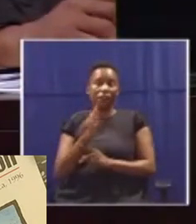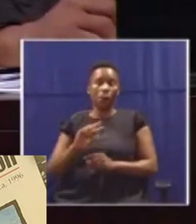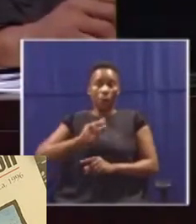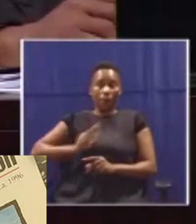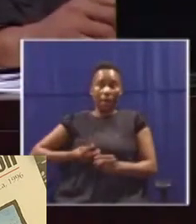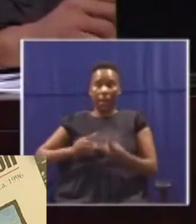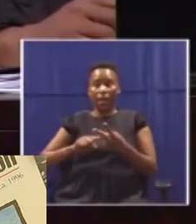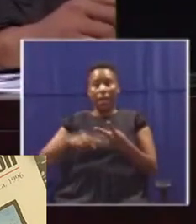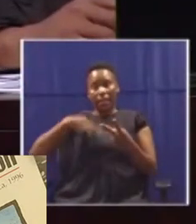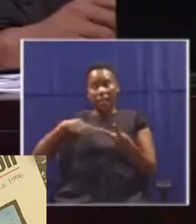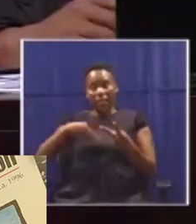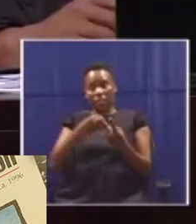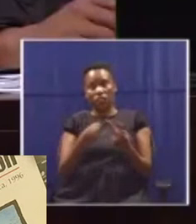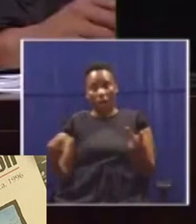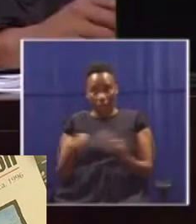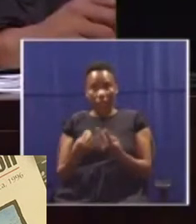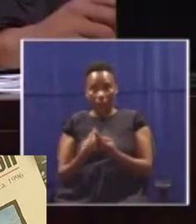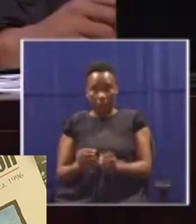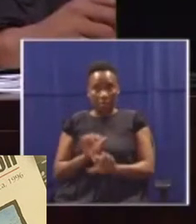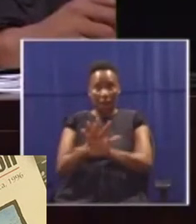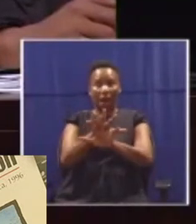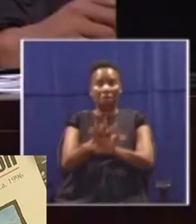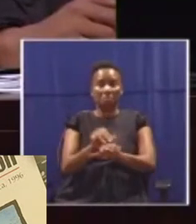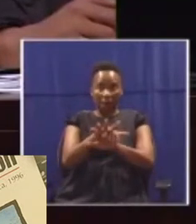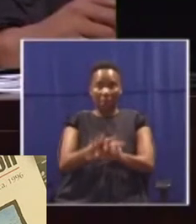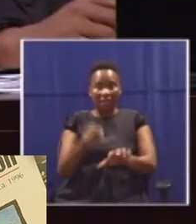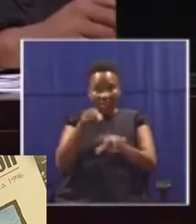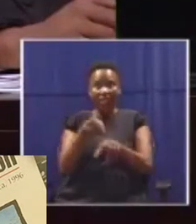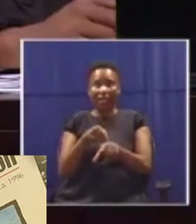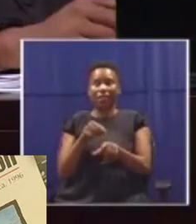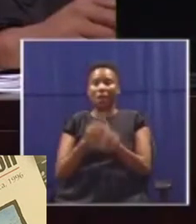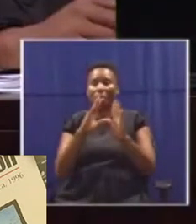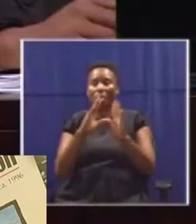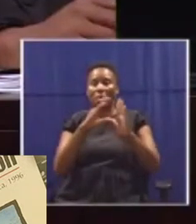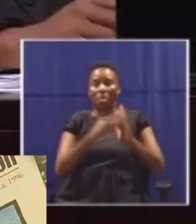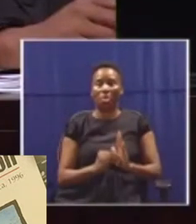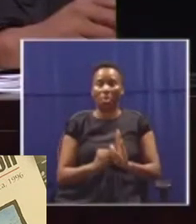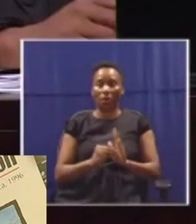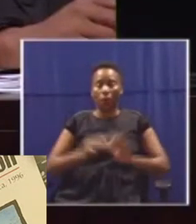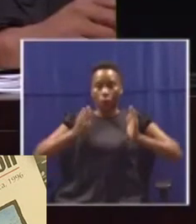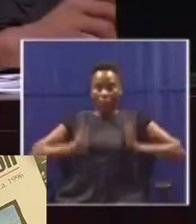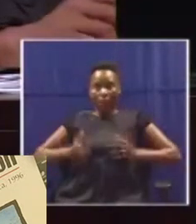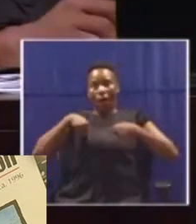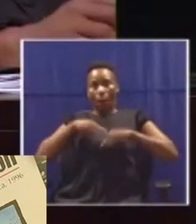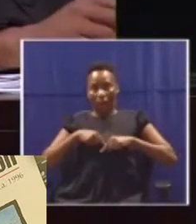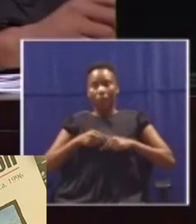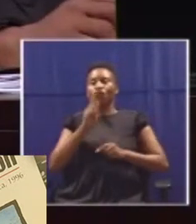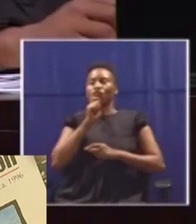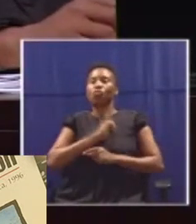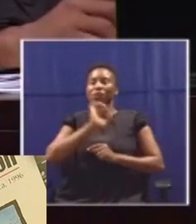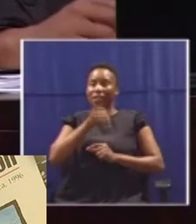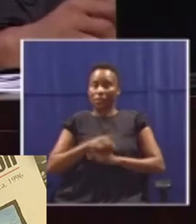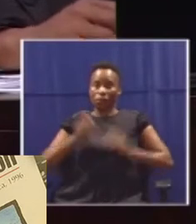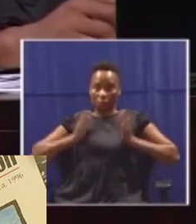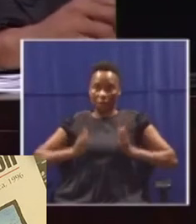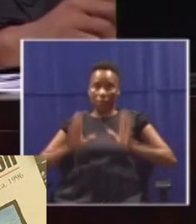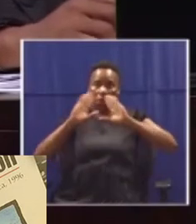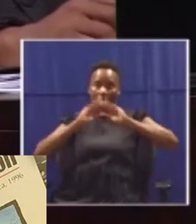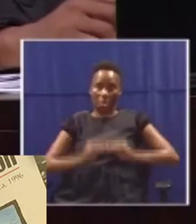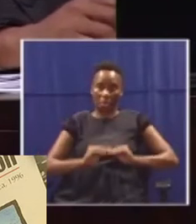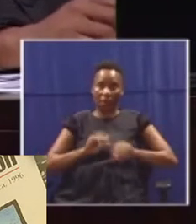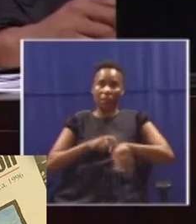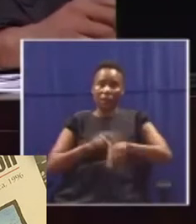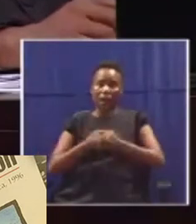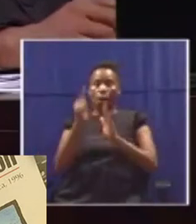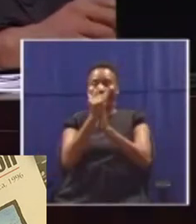child violently attacked, we reduce our humanity. Indeed, this humanity is reduced when lawmakers,